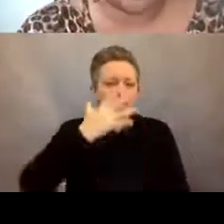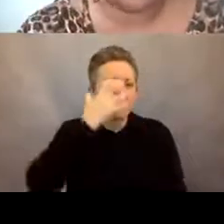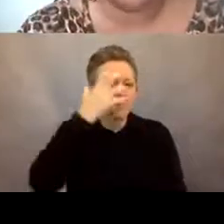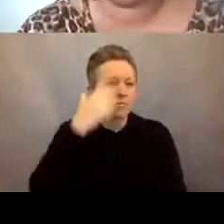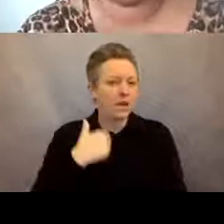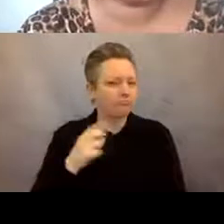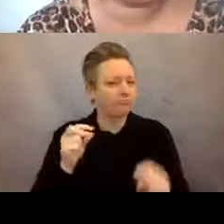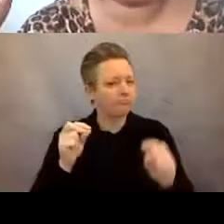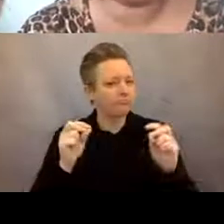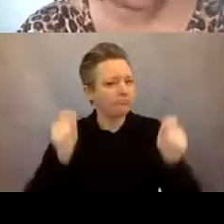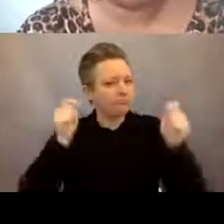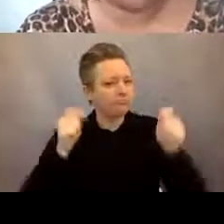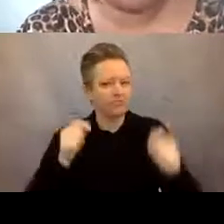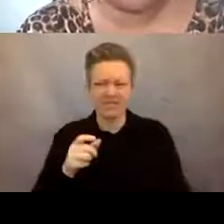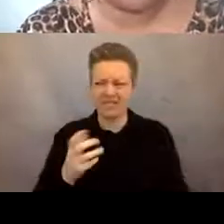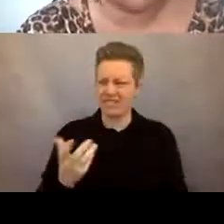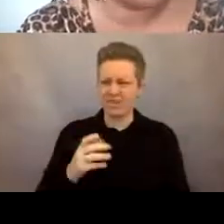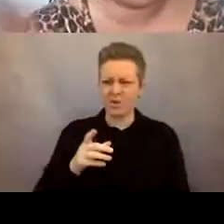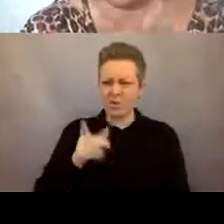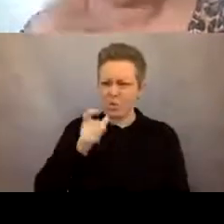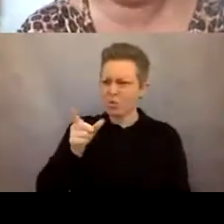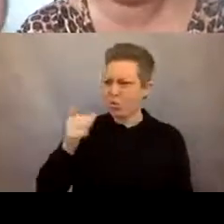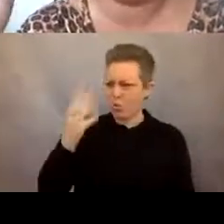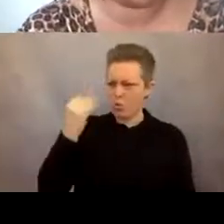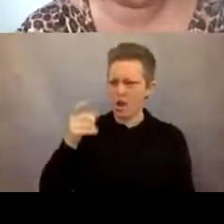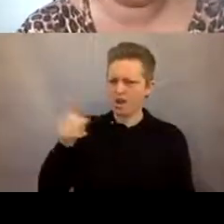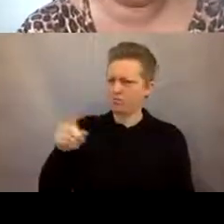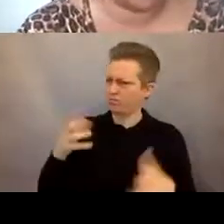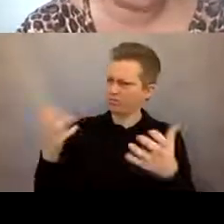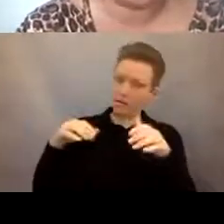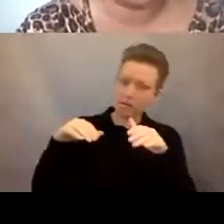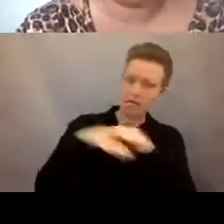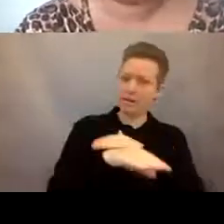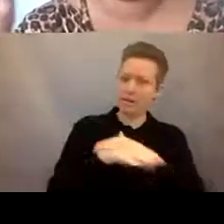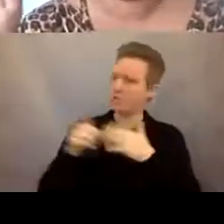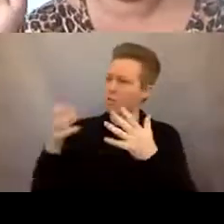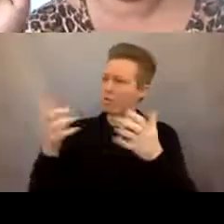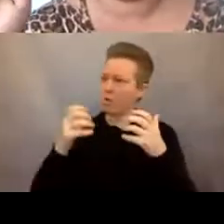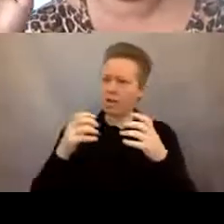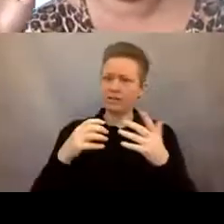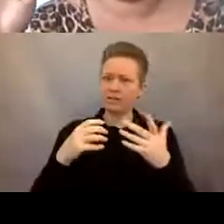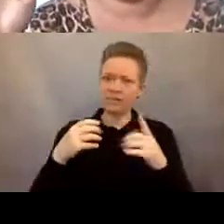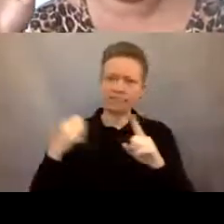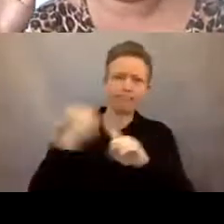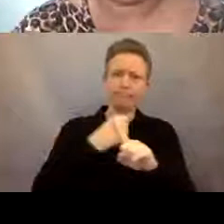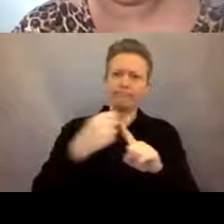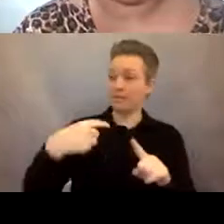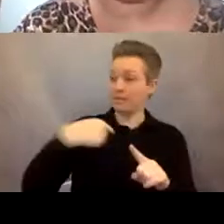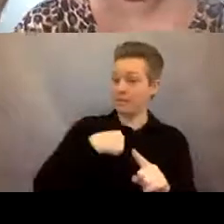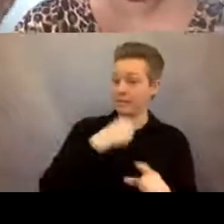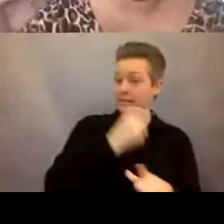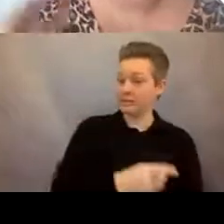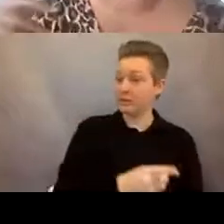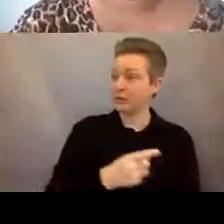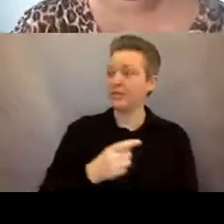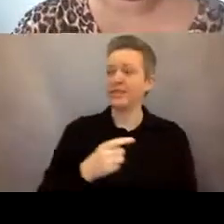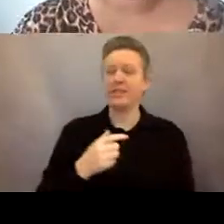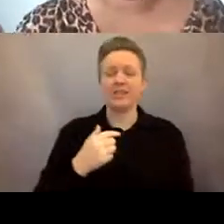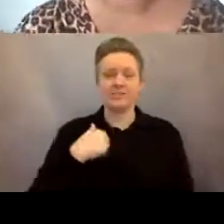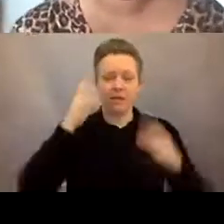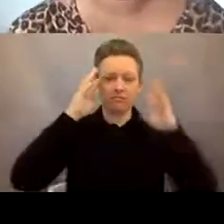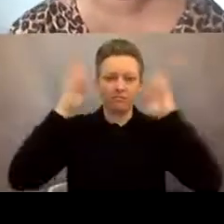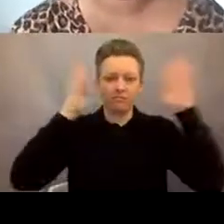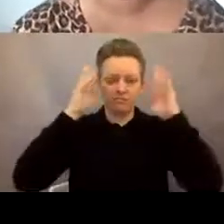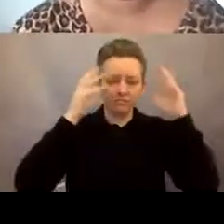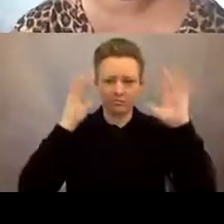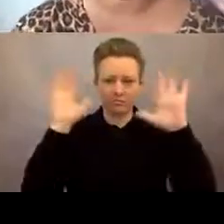the audacity to try to attack me and my sister. Like, I had a whole story created. So I get up, I'm putting my clothes